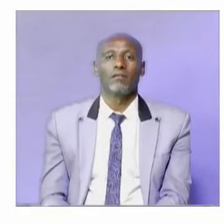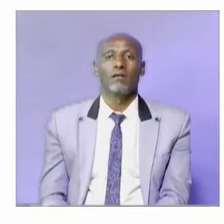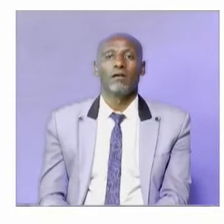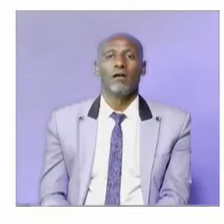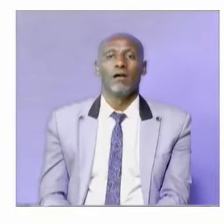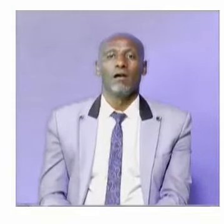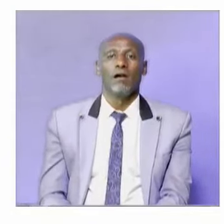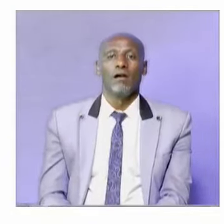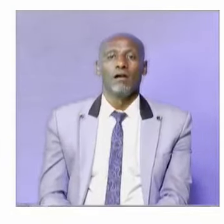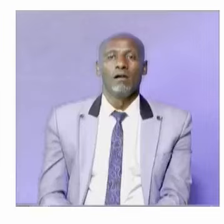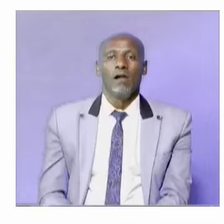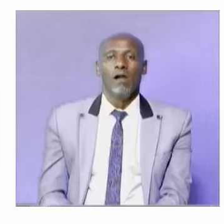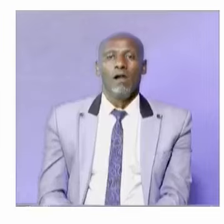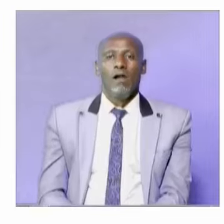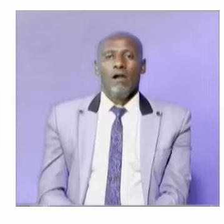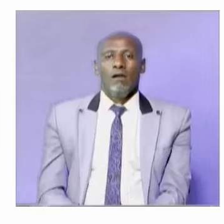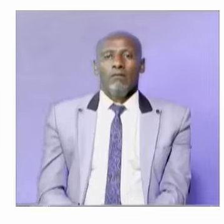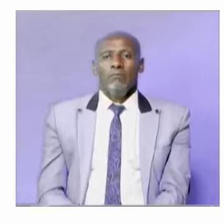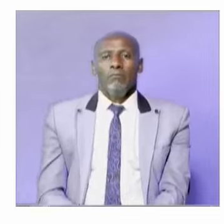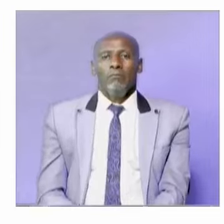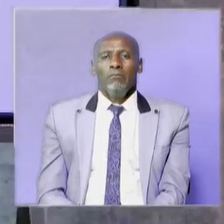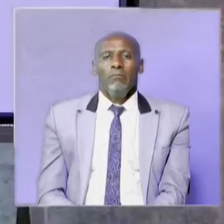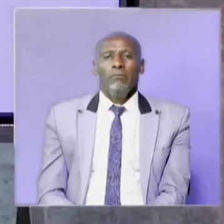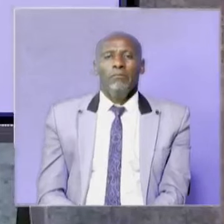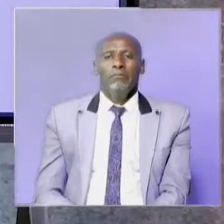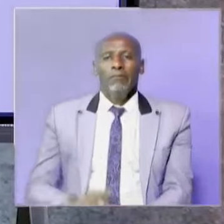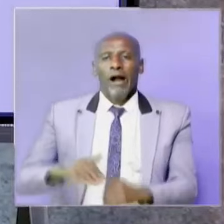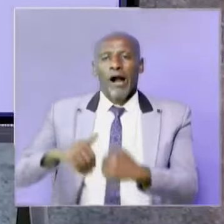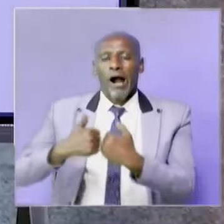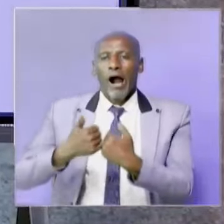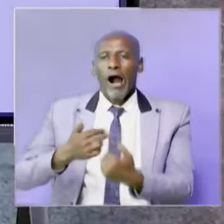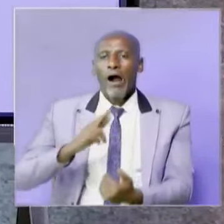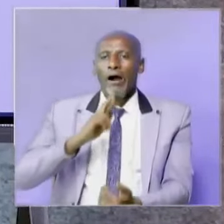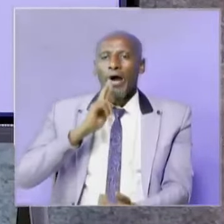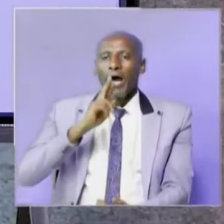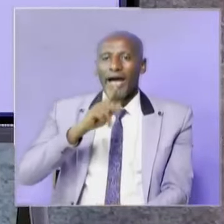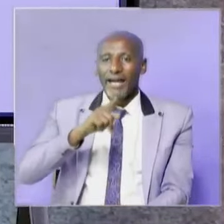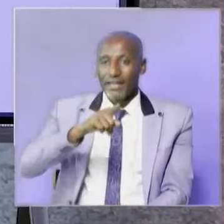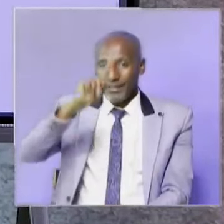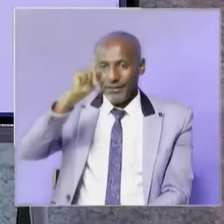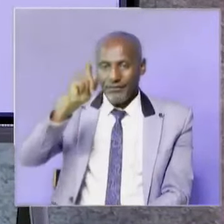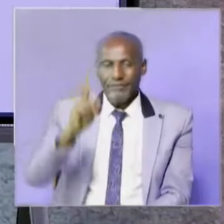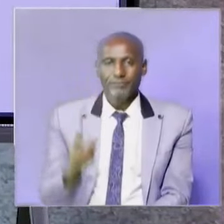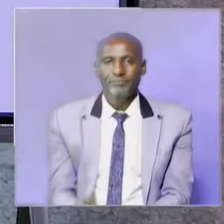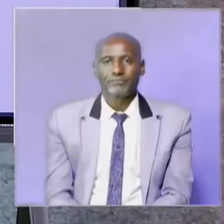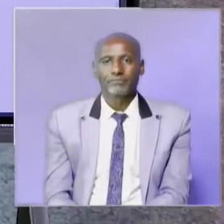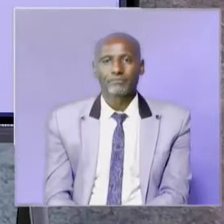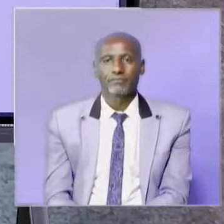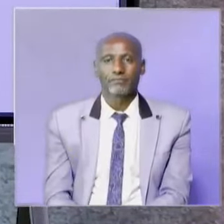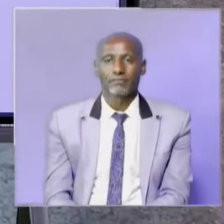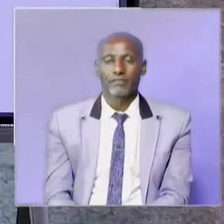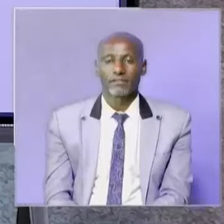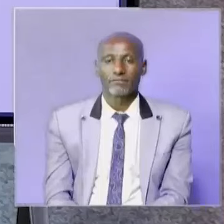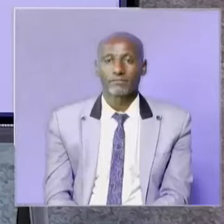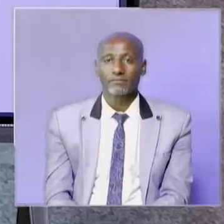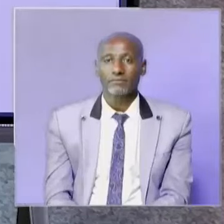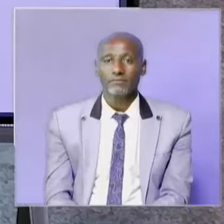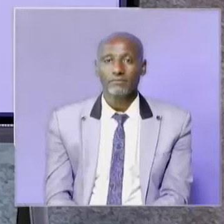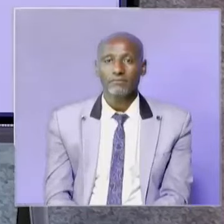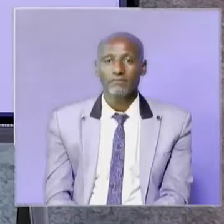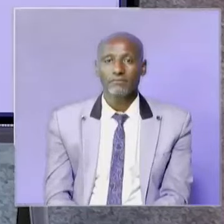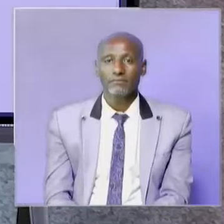Hi. It's possible. What about how are you? Yes? Please, for